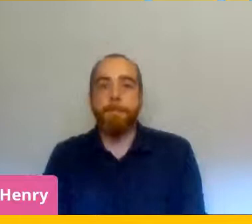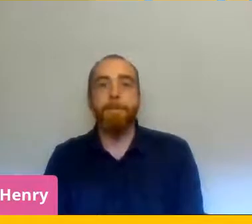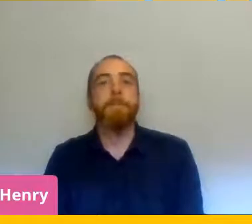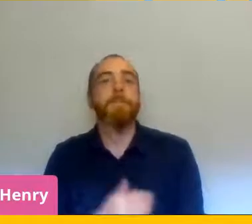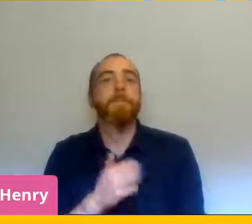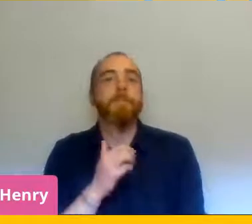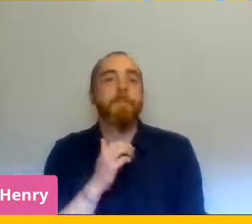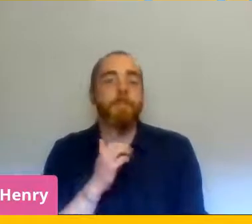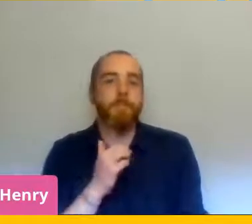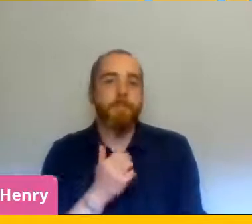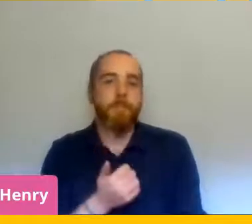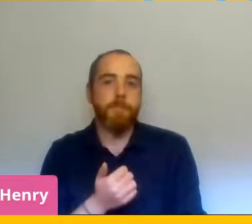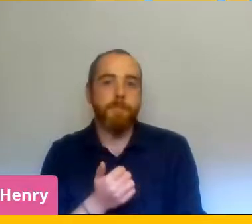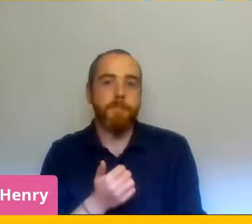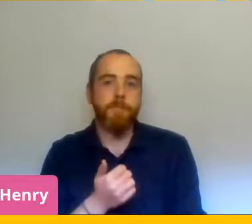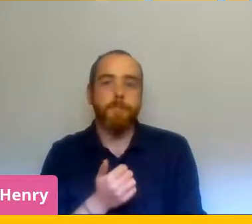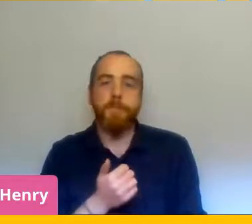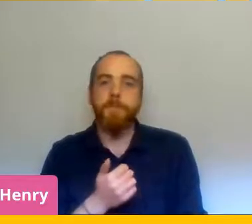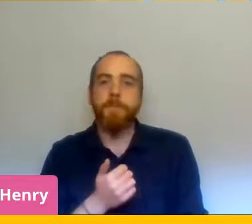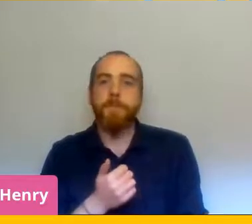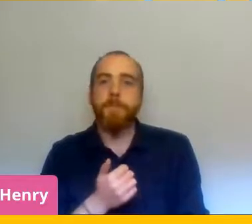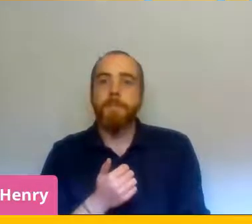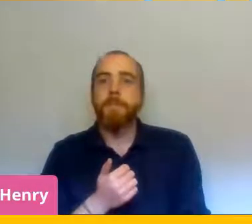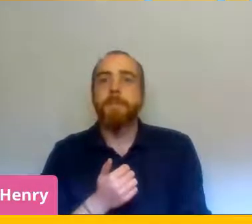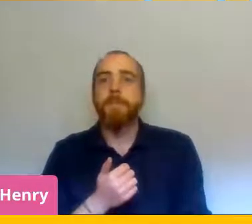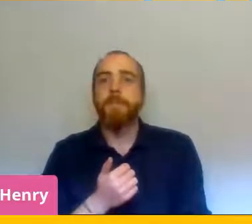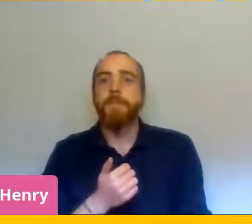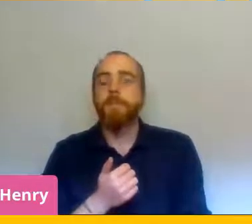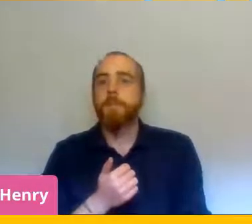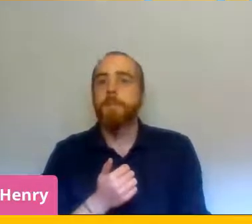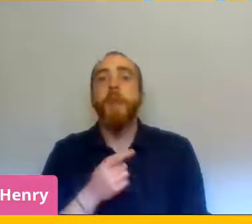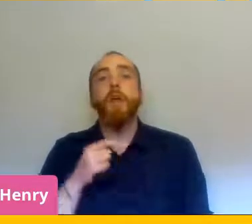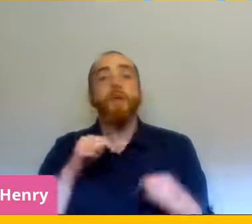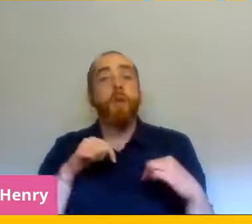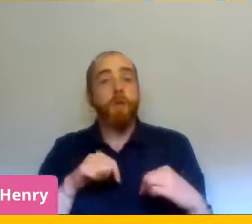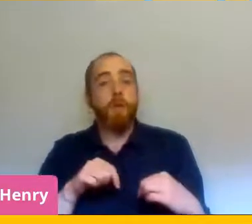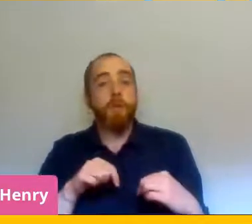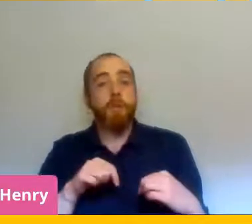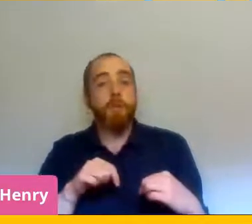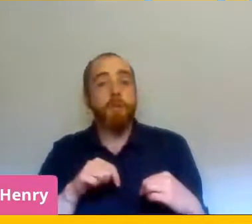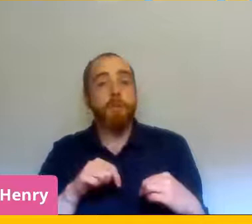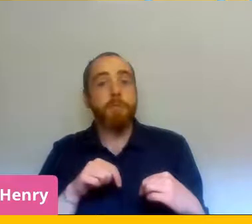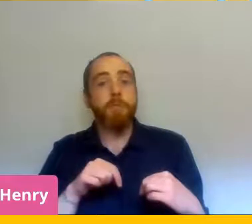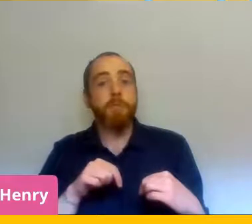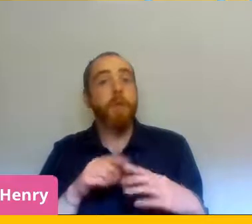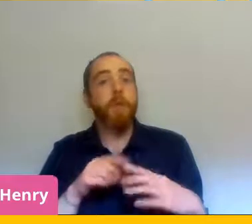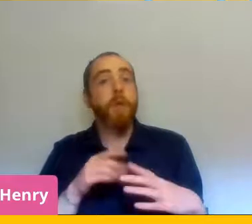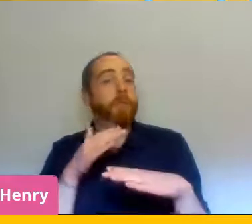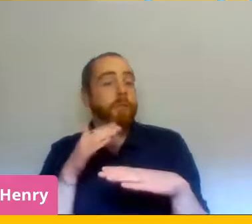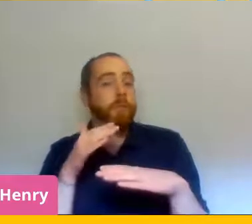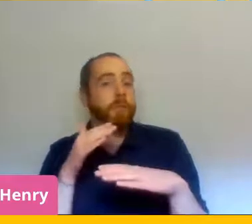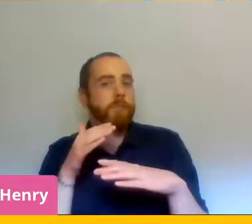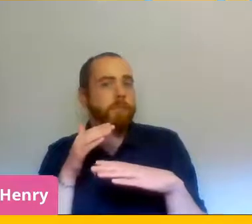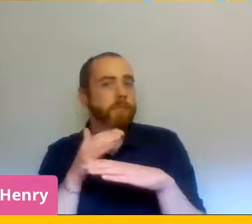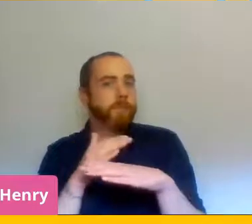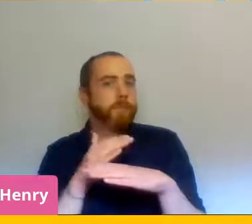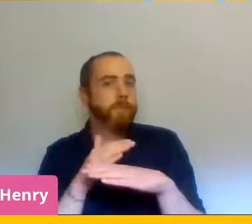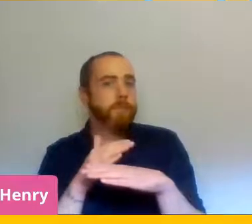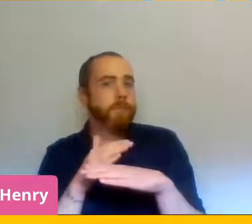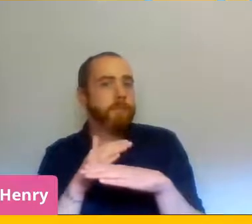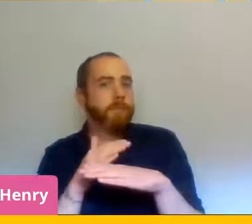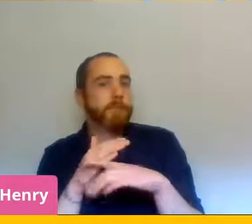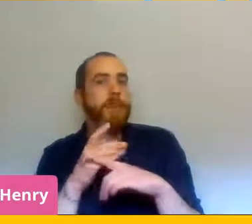post-92, so in a very similar situation to the one described by Kieran. And we are putting forward now a local